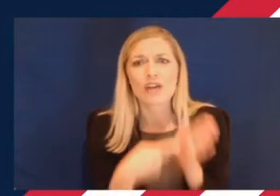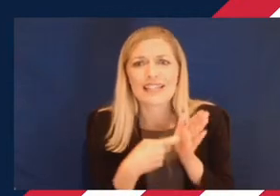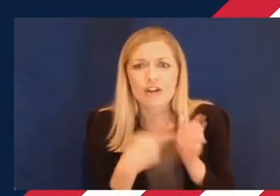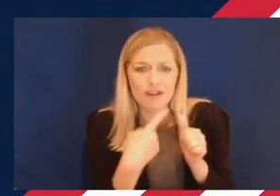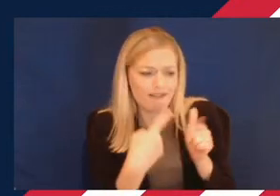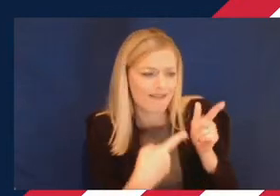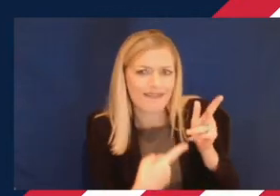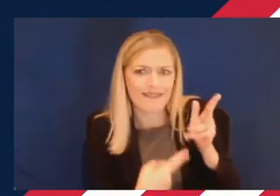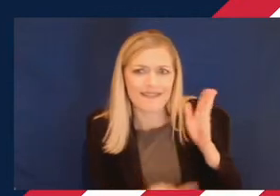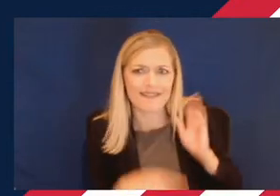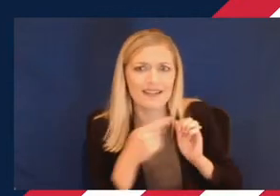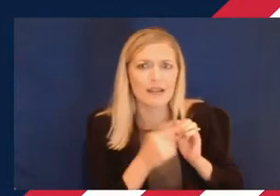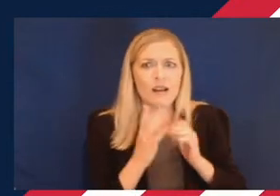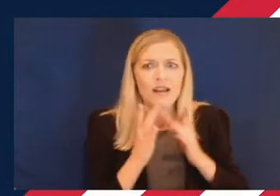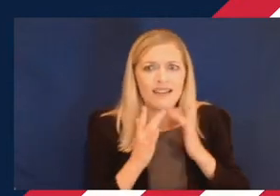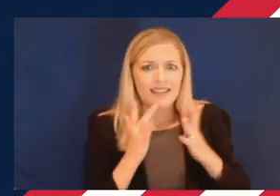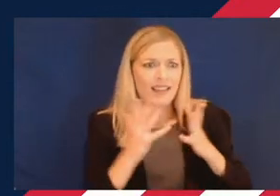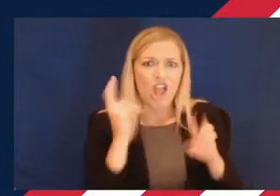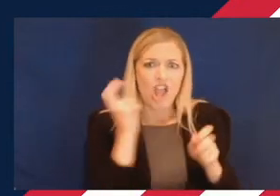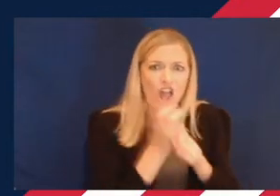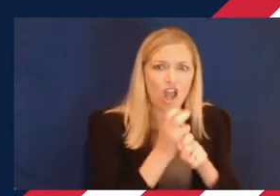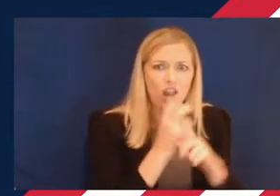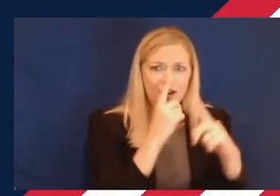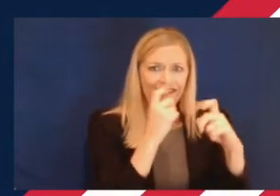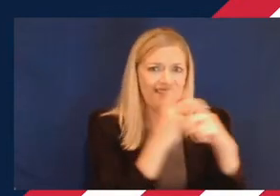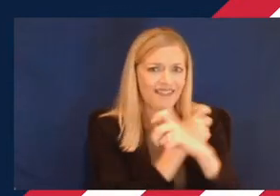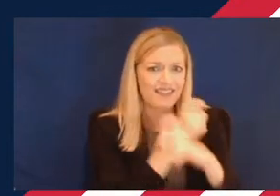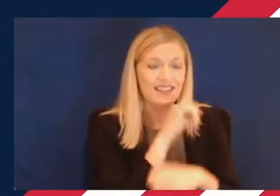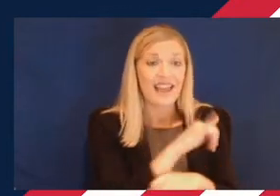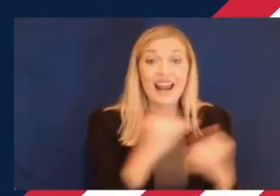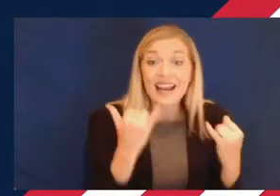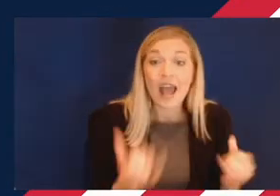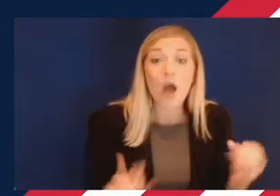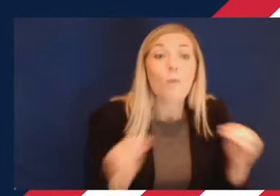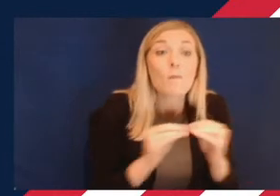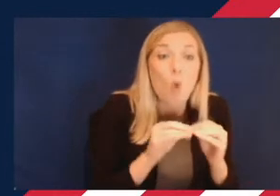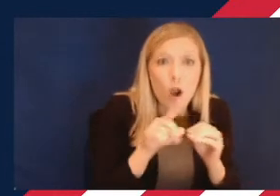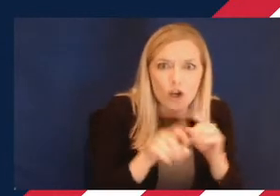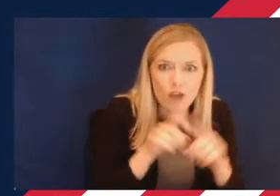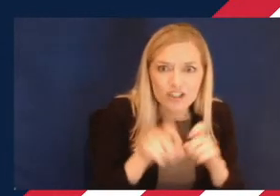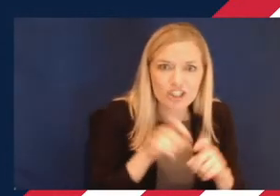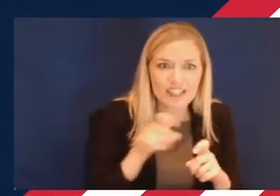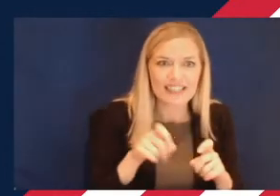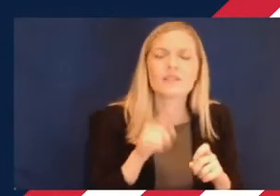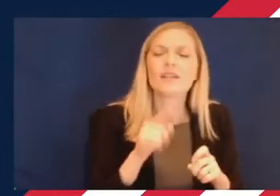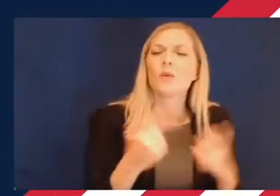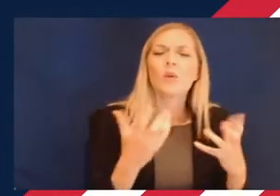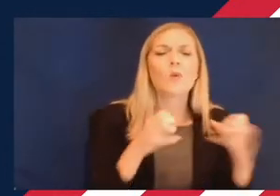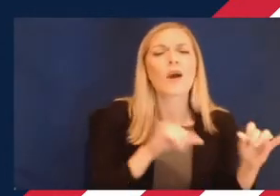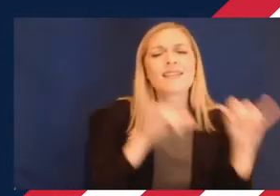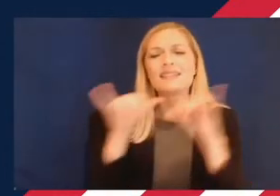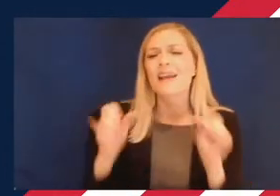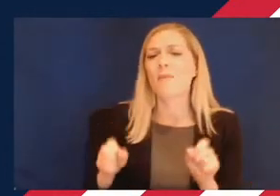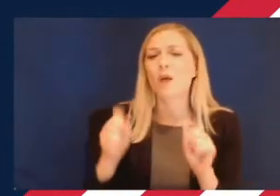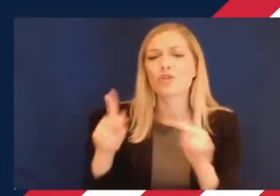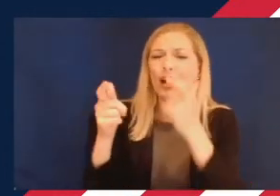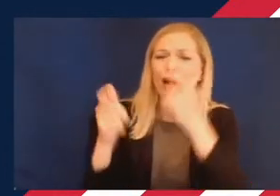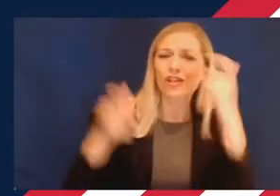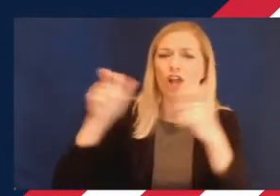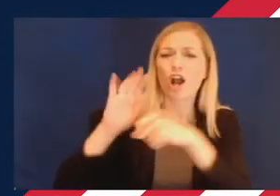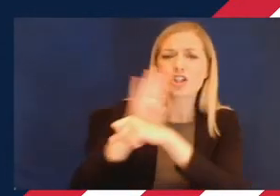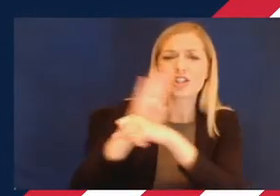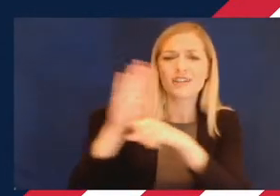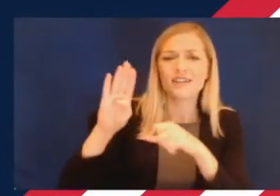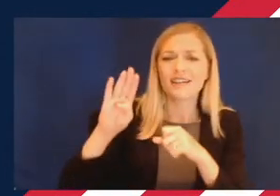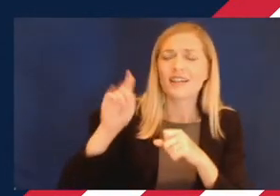are being discussed, there are even more questions. We want the same opportunities the larger firms were able to be able to participate. We want to